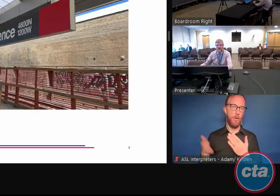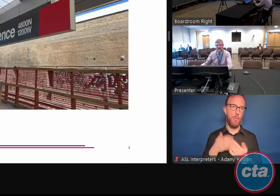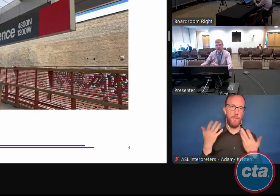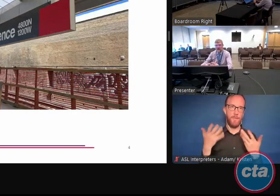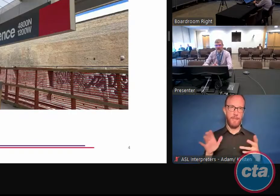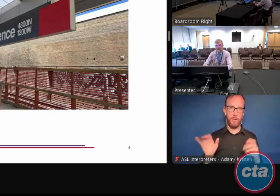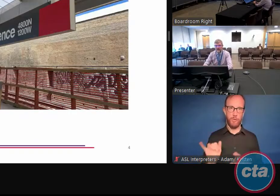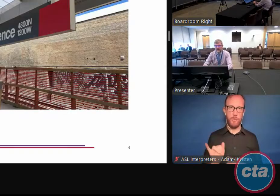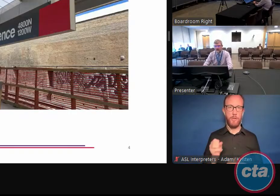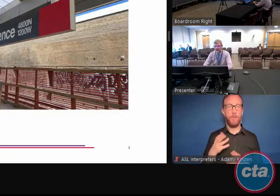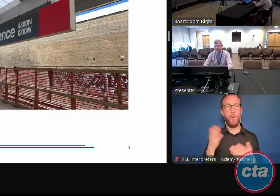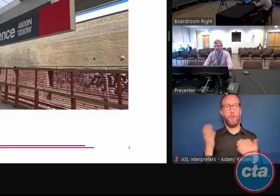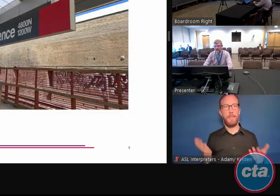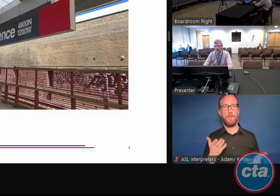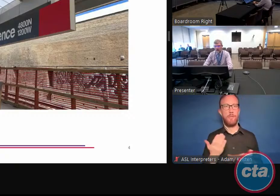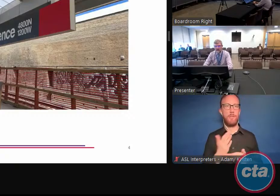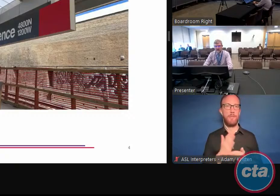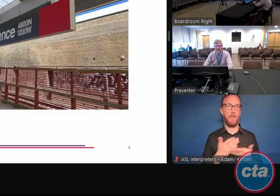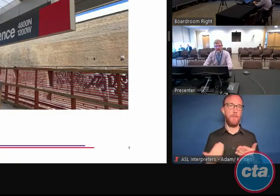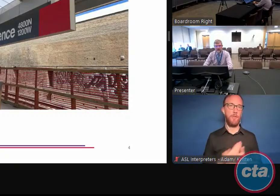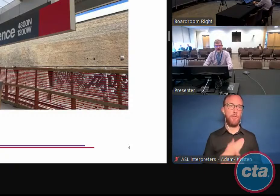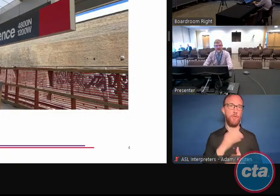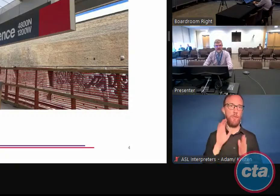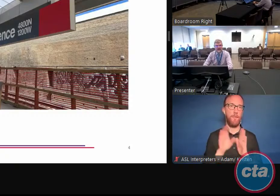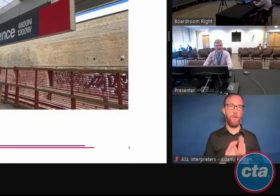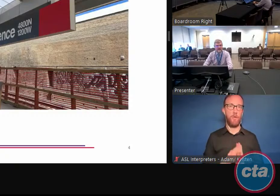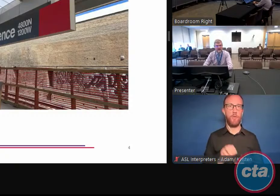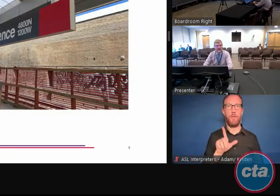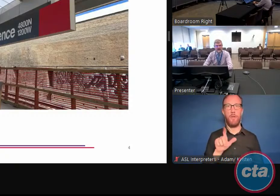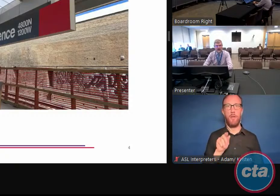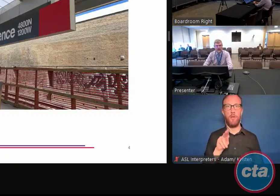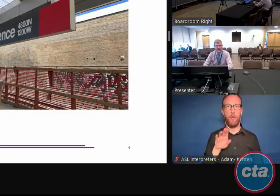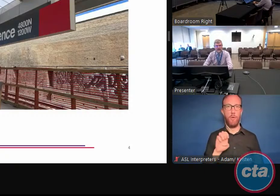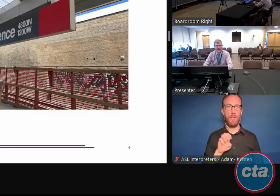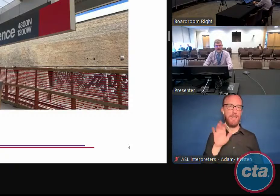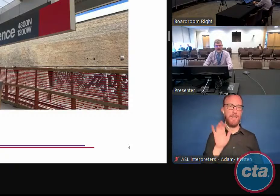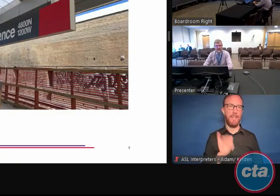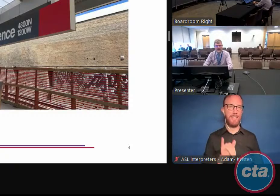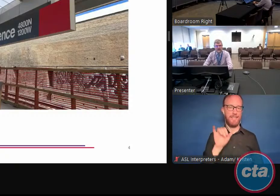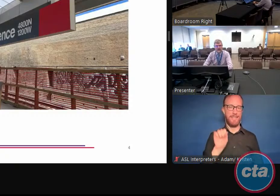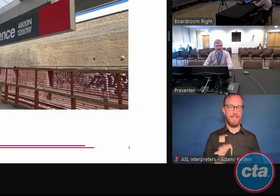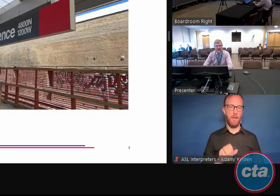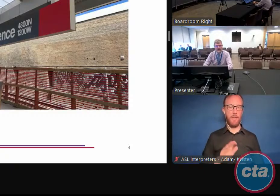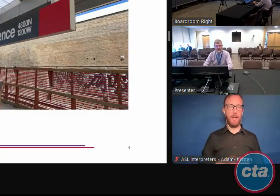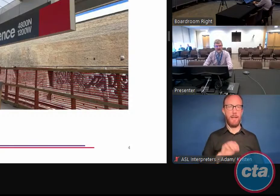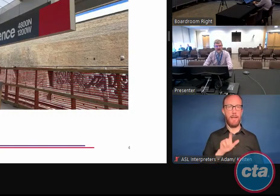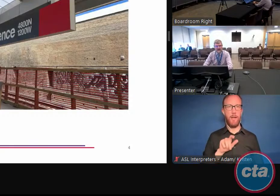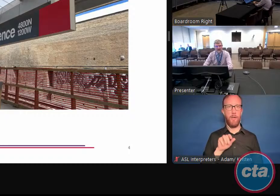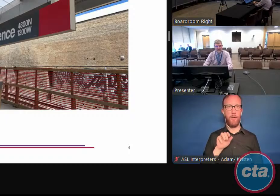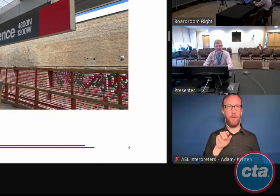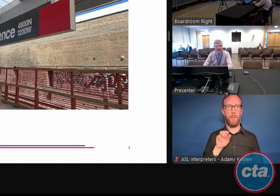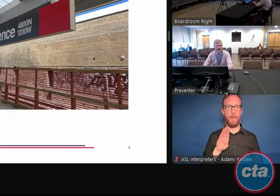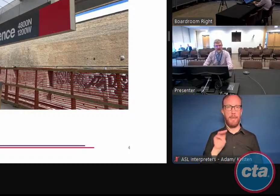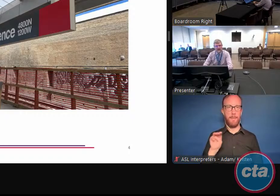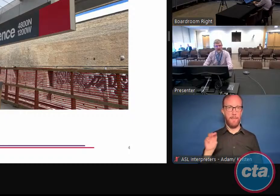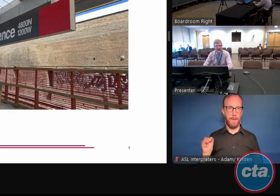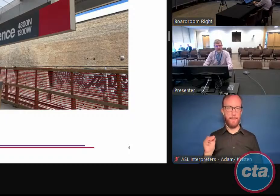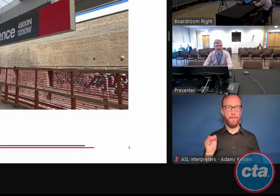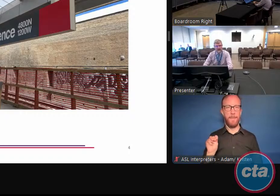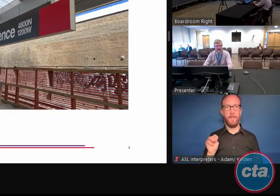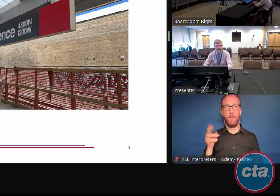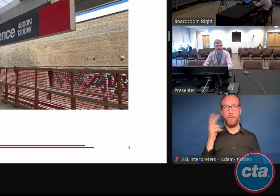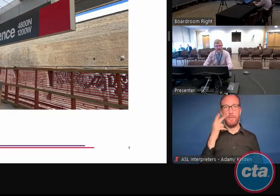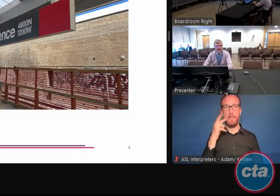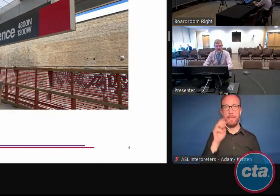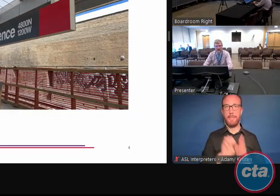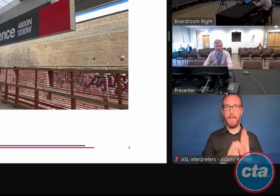So here's some update photos. So this is Lawrence. So this is the furthest south of the LBMM station. So here you can see the elevator being put